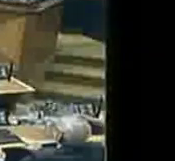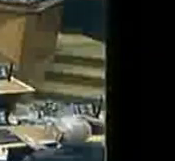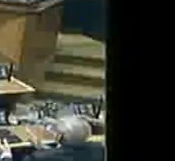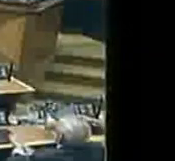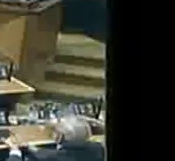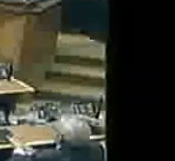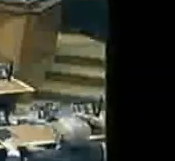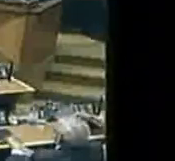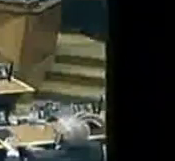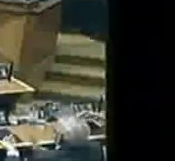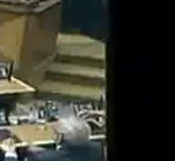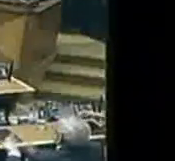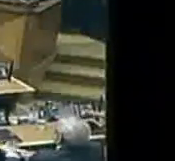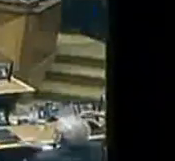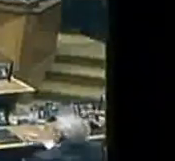the President.